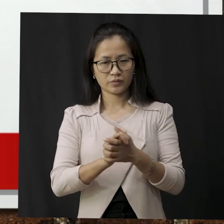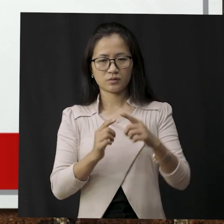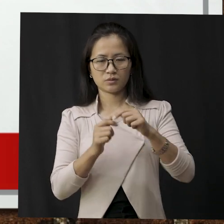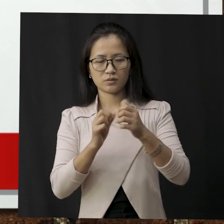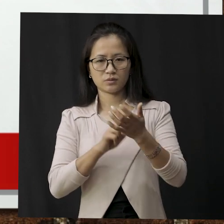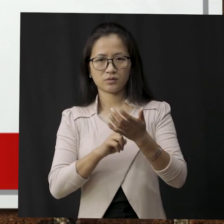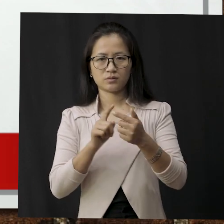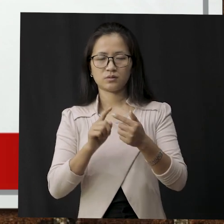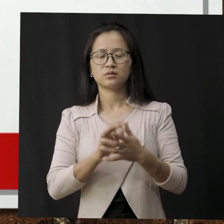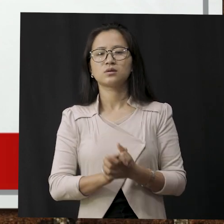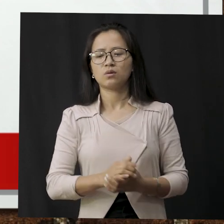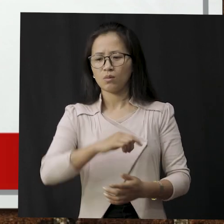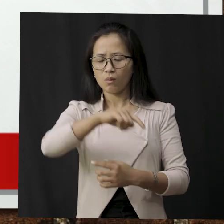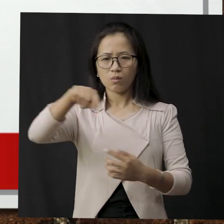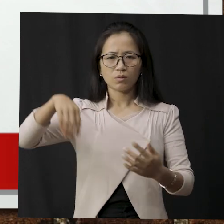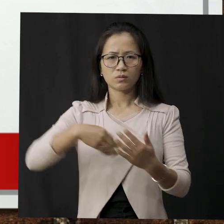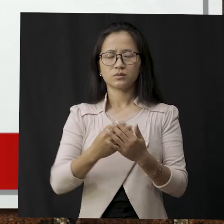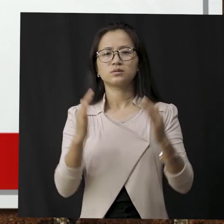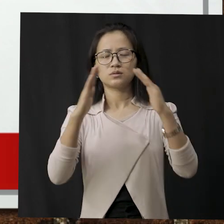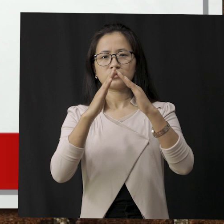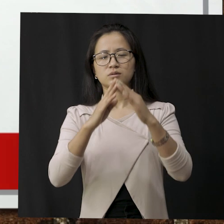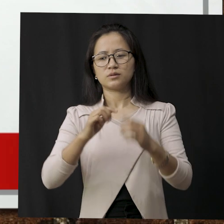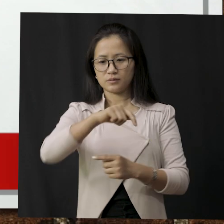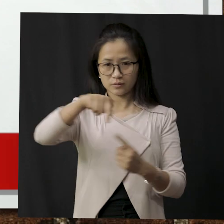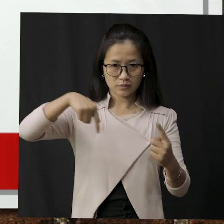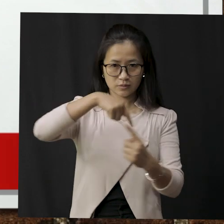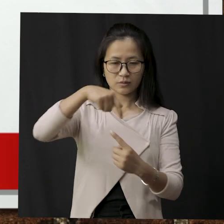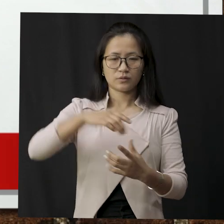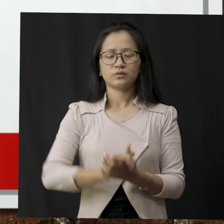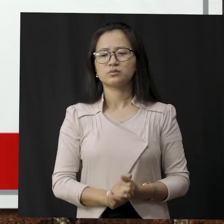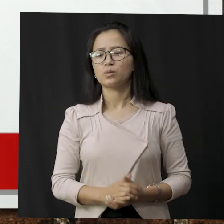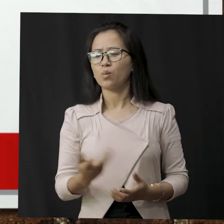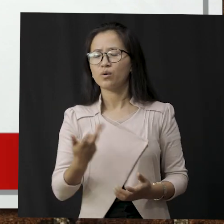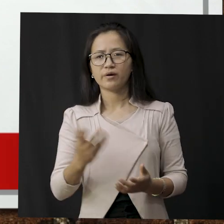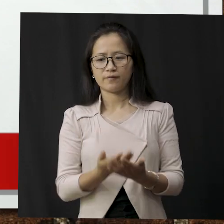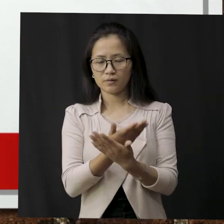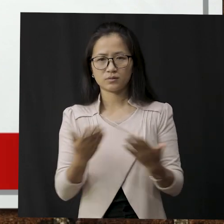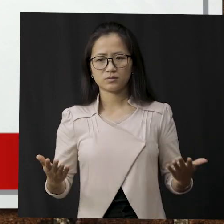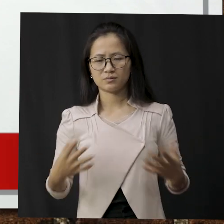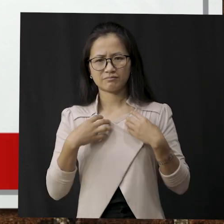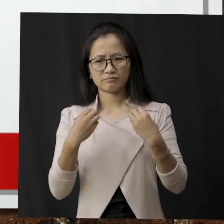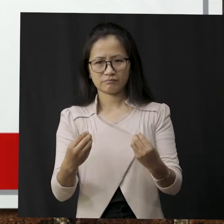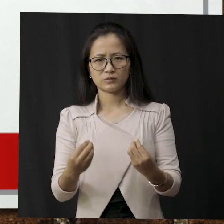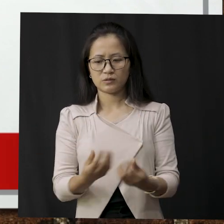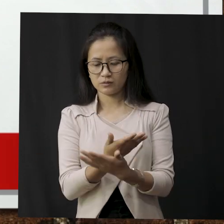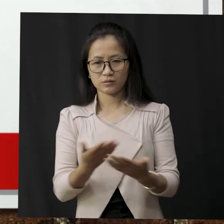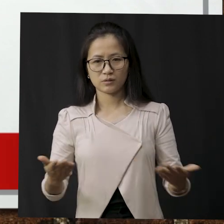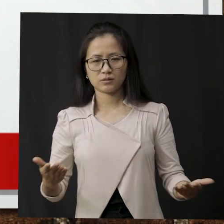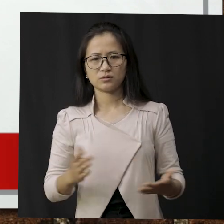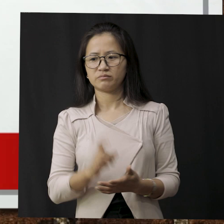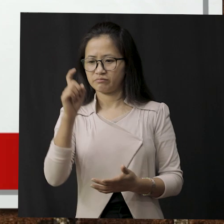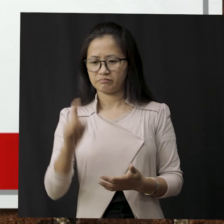her houses and surrounding, whatever things which are not needed, the unwanted things, okay,